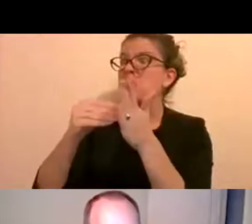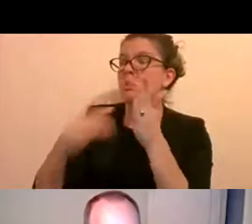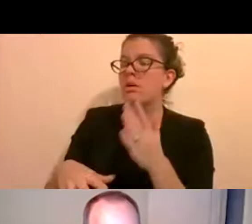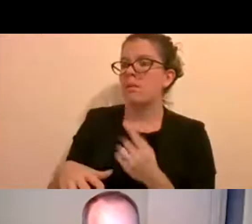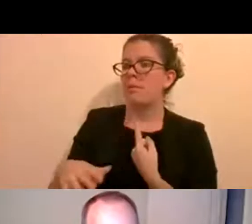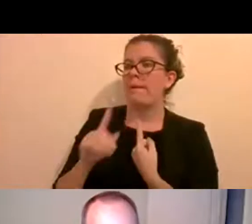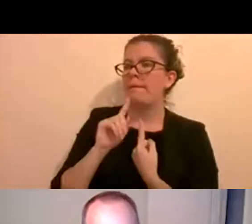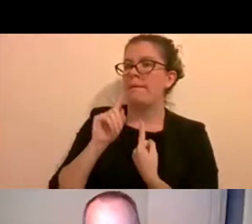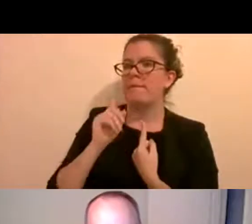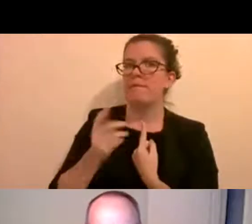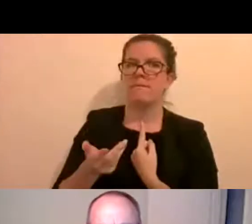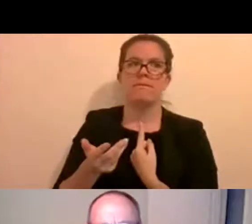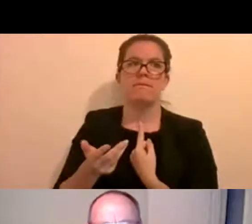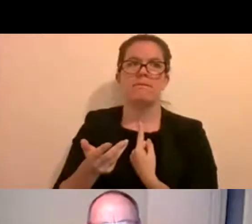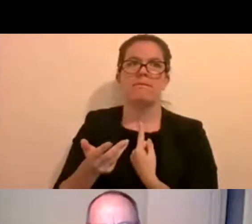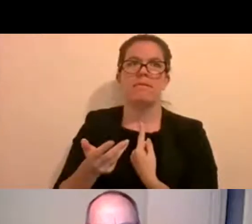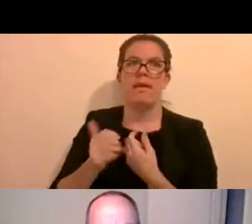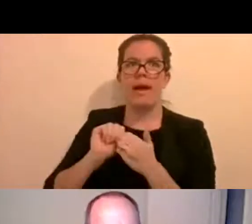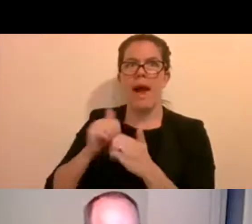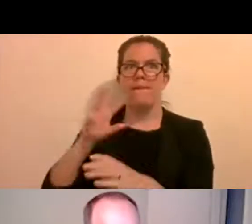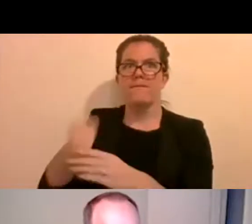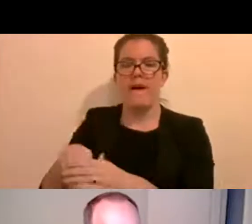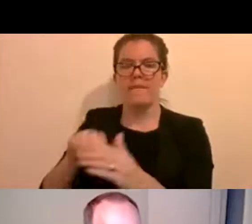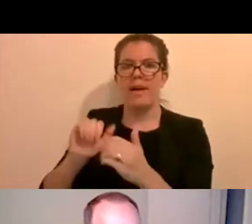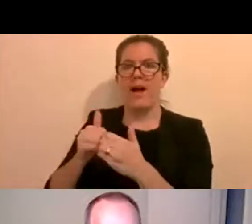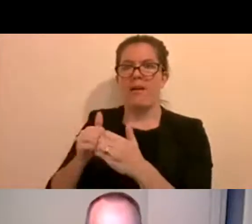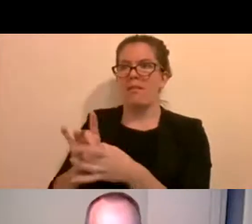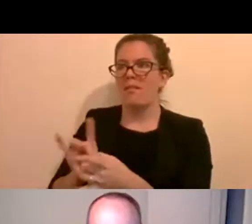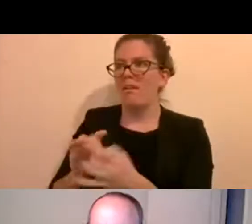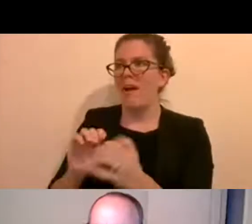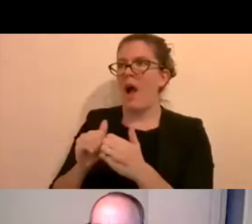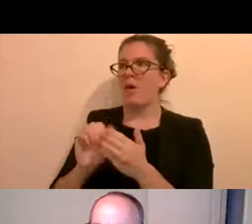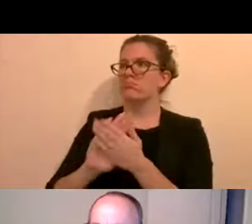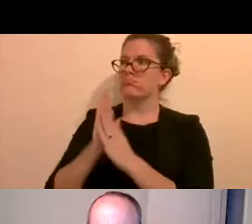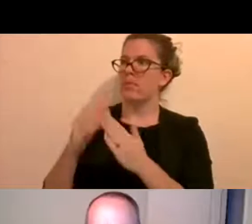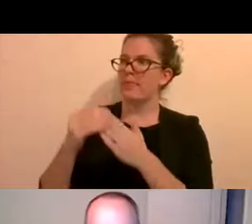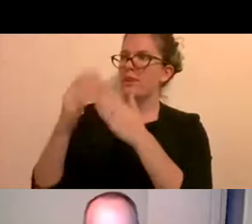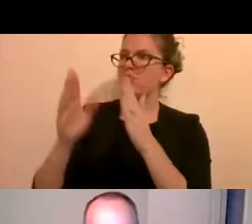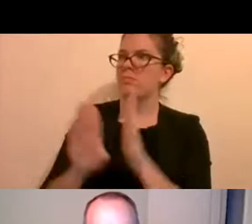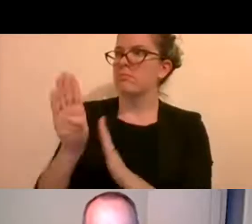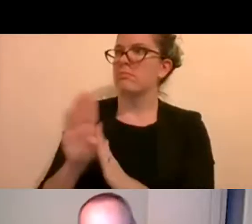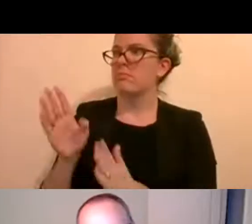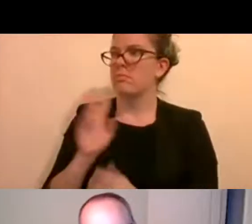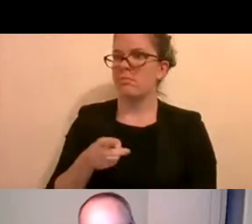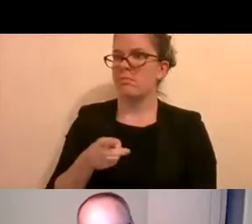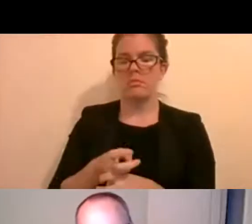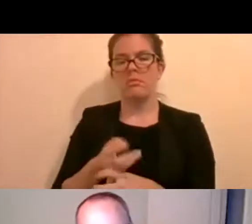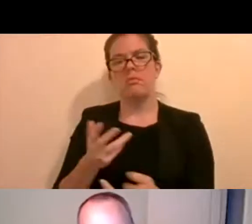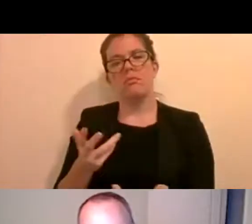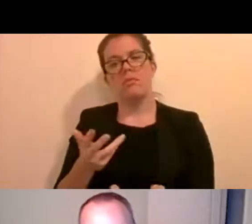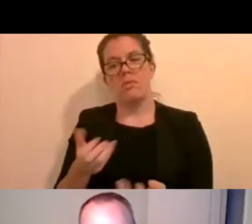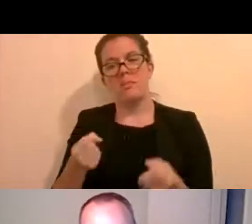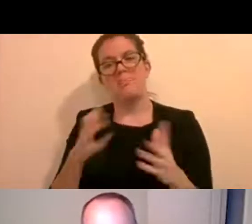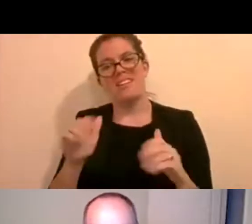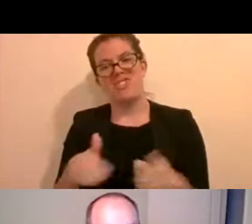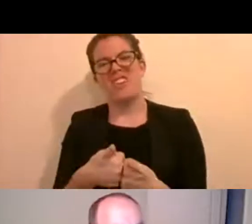lot of those kind of leadership skills. And so during that transition, it was, there was lots of good and lots of challenges, and there's still a lot of